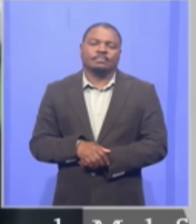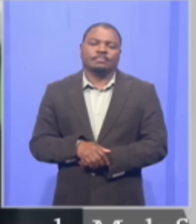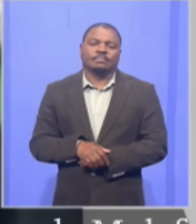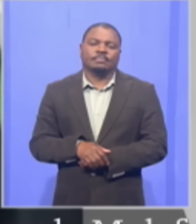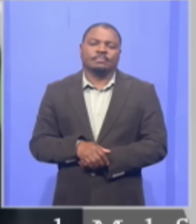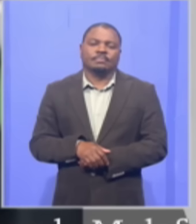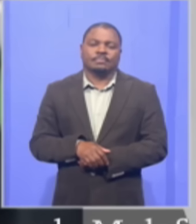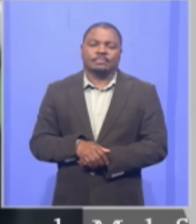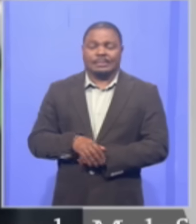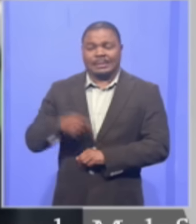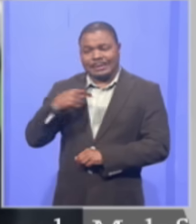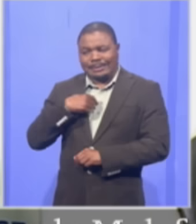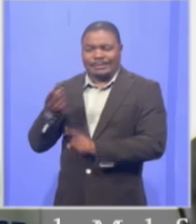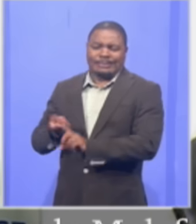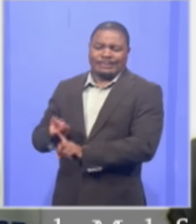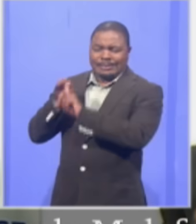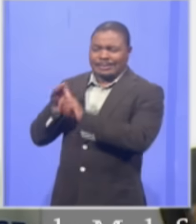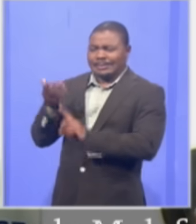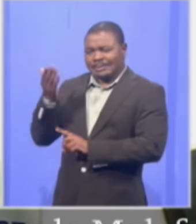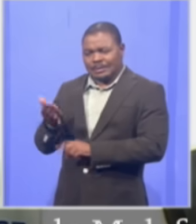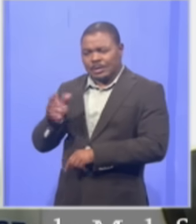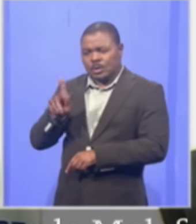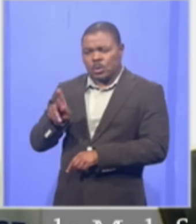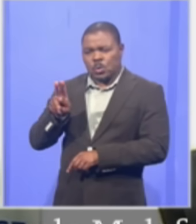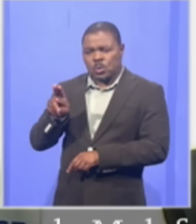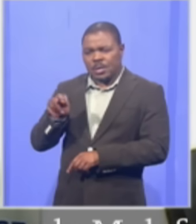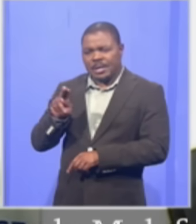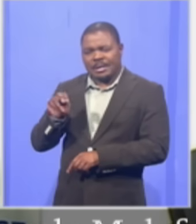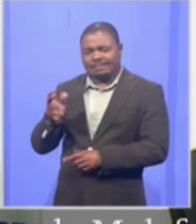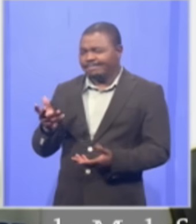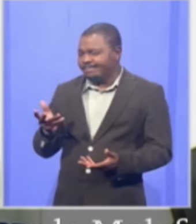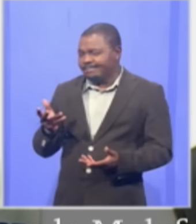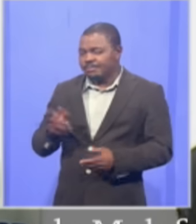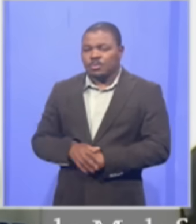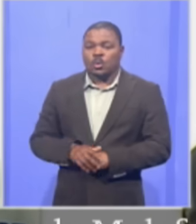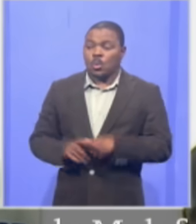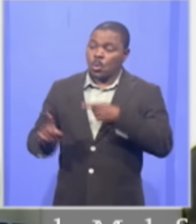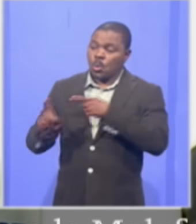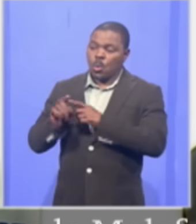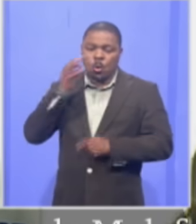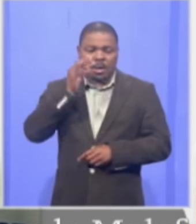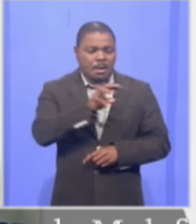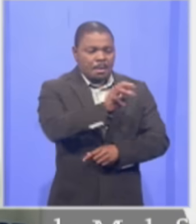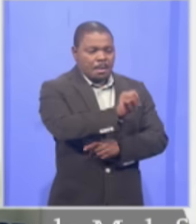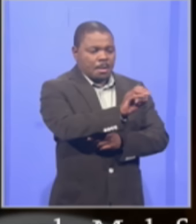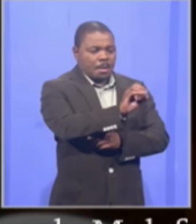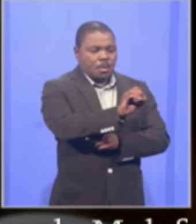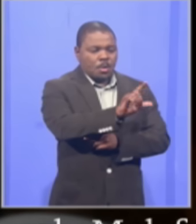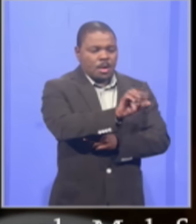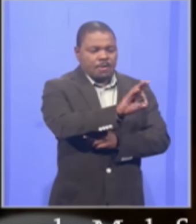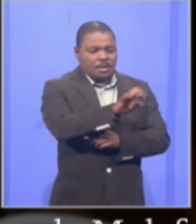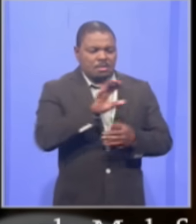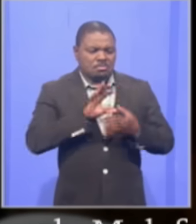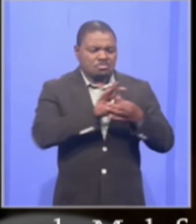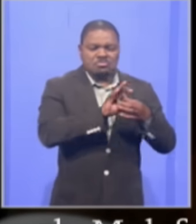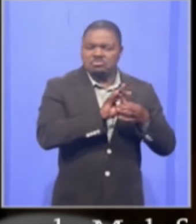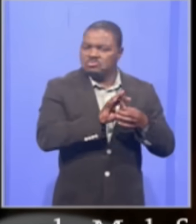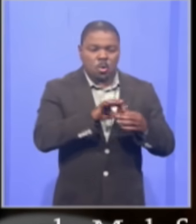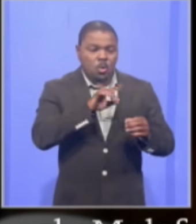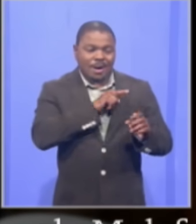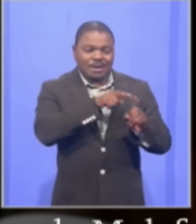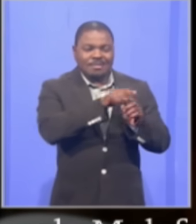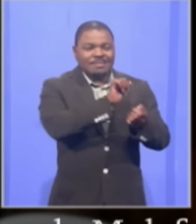To act against Kenny Kunene. Kunene o re a se amahangwe le molefe ya pharilweng ka diqoso tsa mommori wa polao